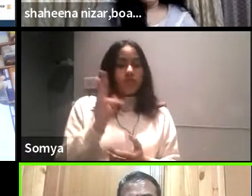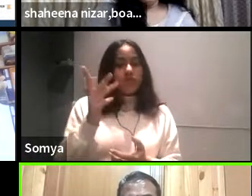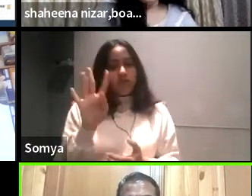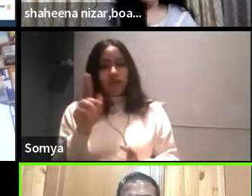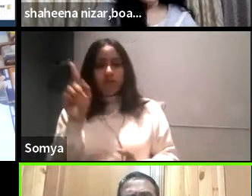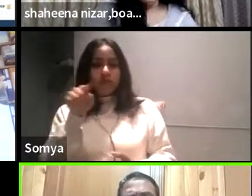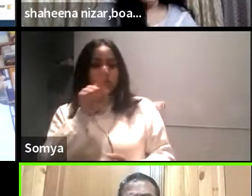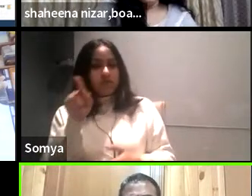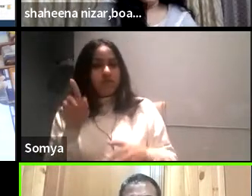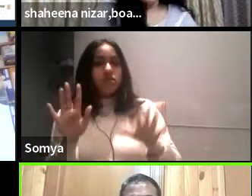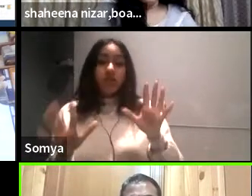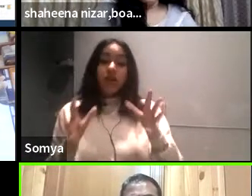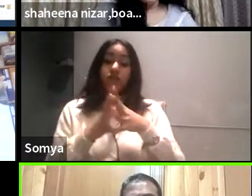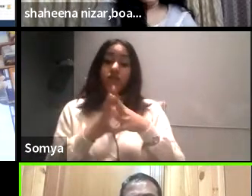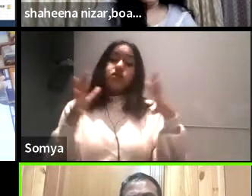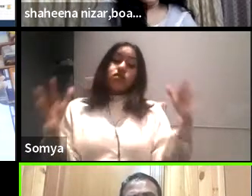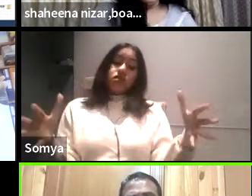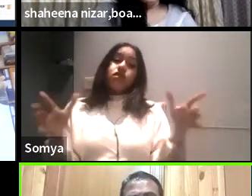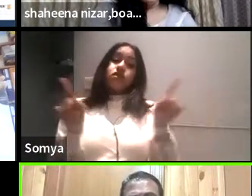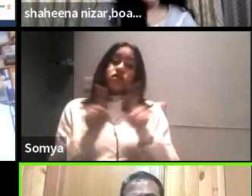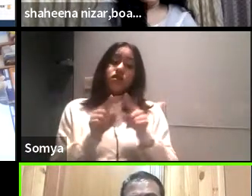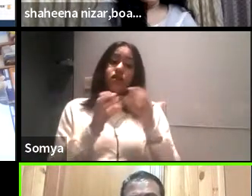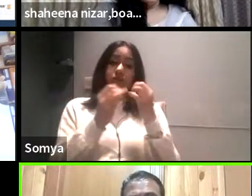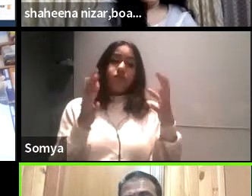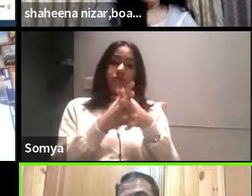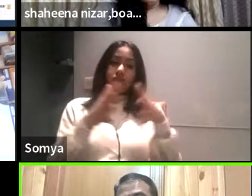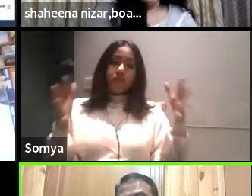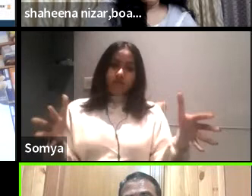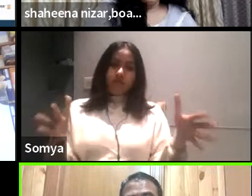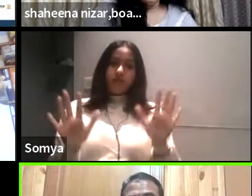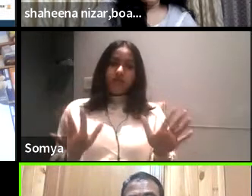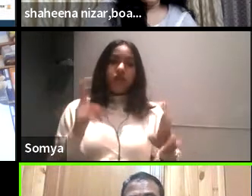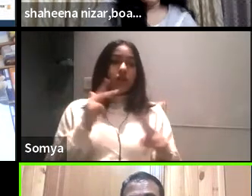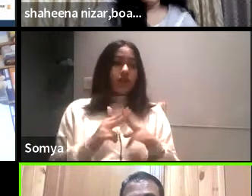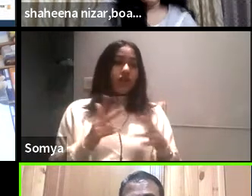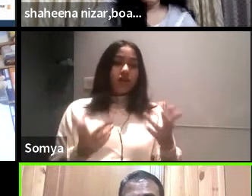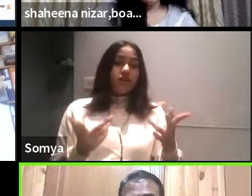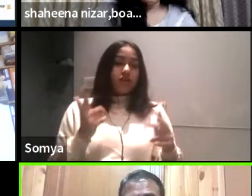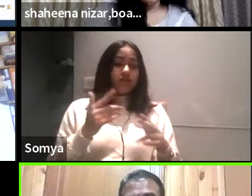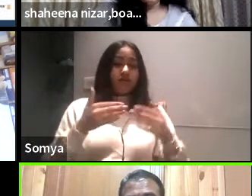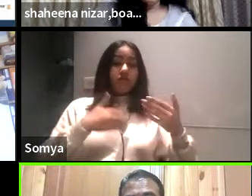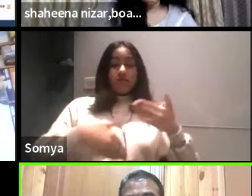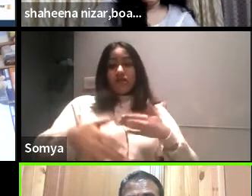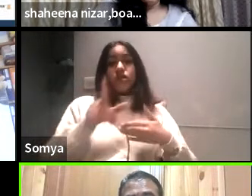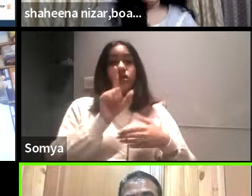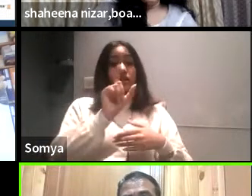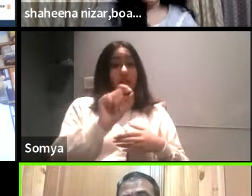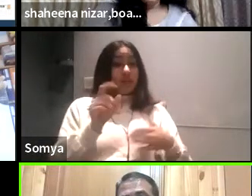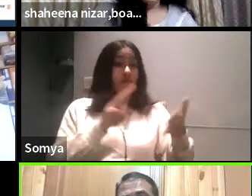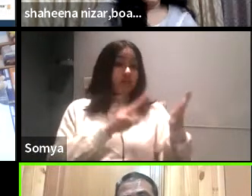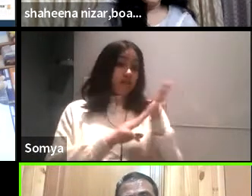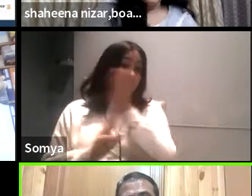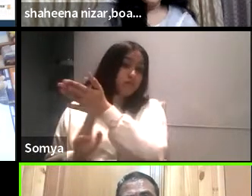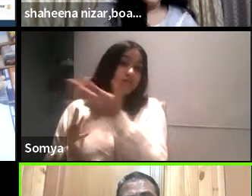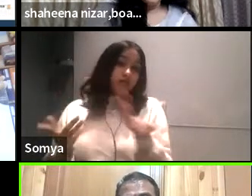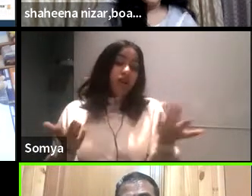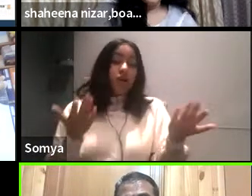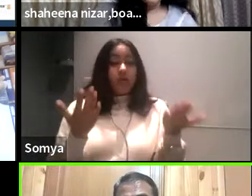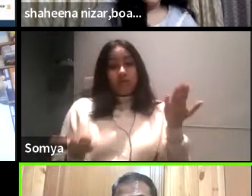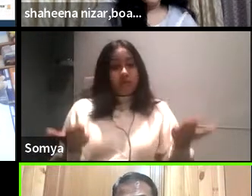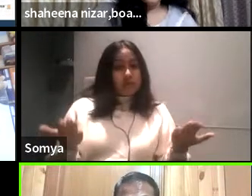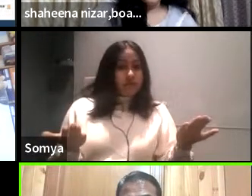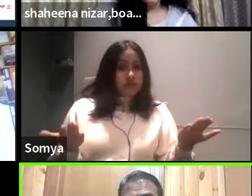India, which is a large number, which is a very, very large number, which will run into 10 million or maybe